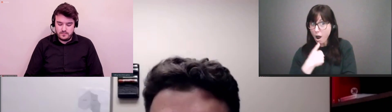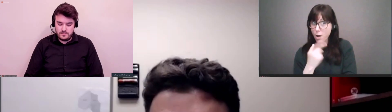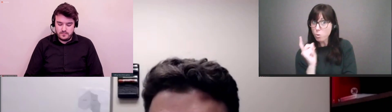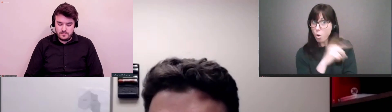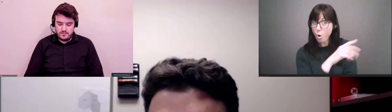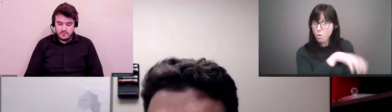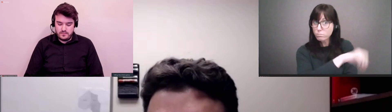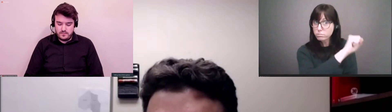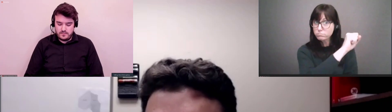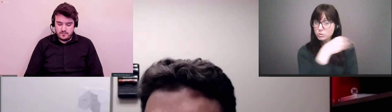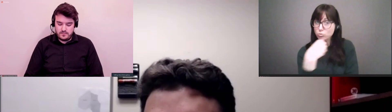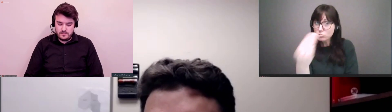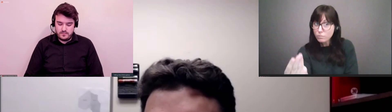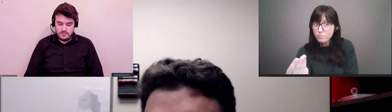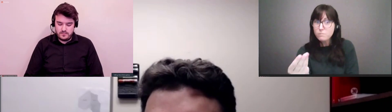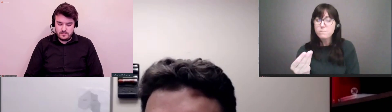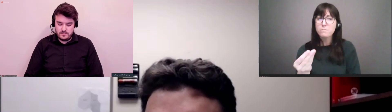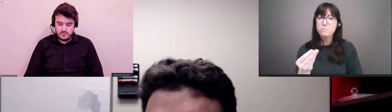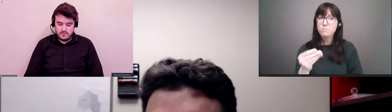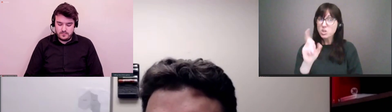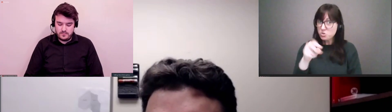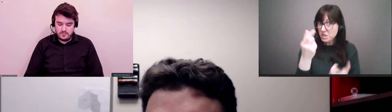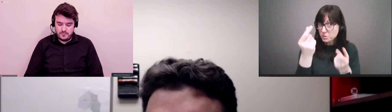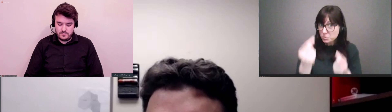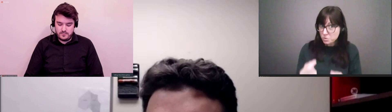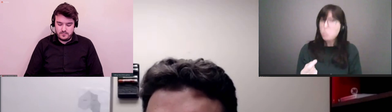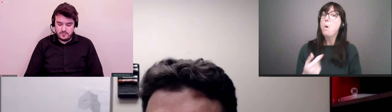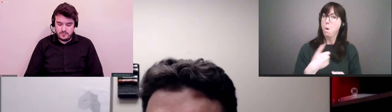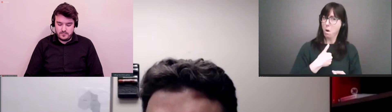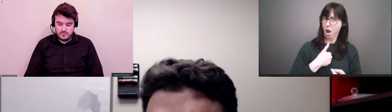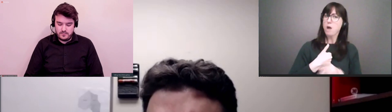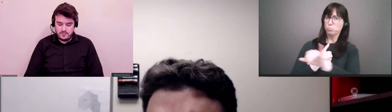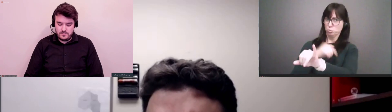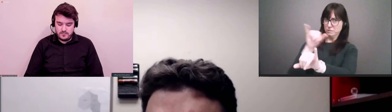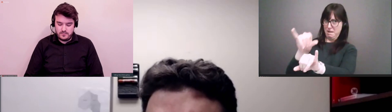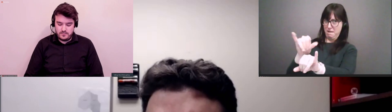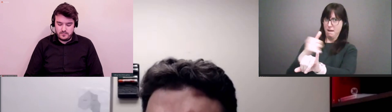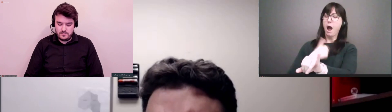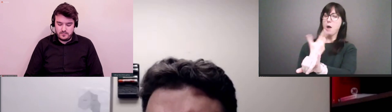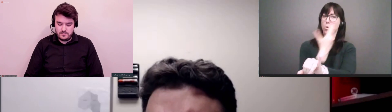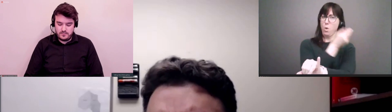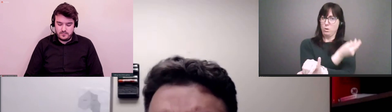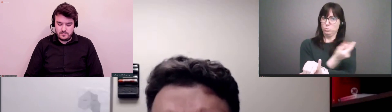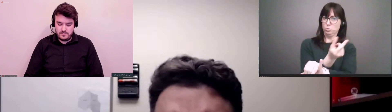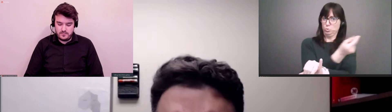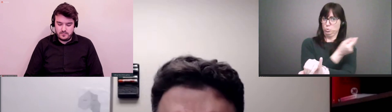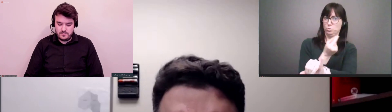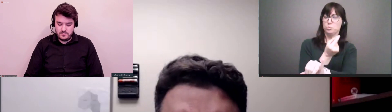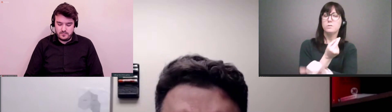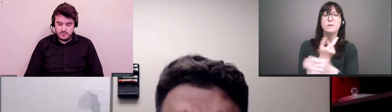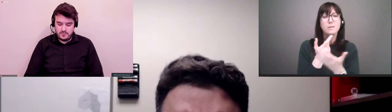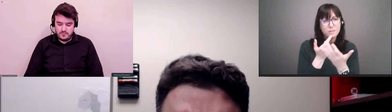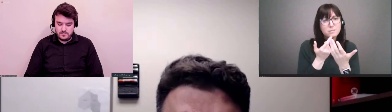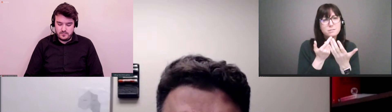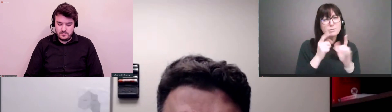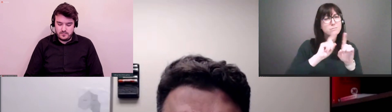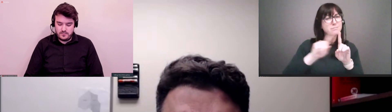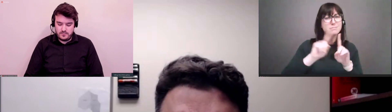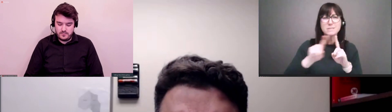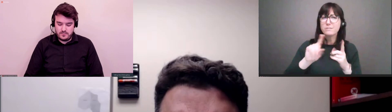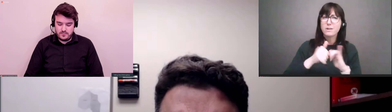do an errand if they need something, and they shouldn't go out to do it. So that's another way that we can